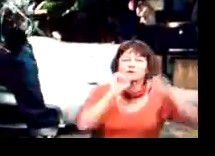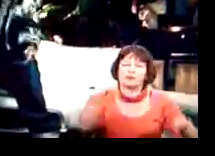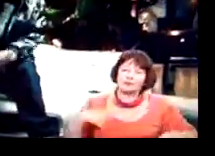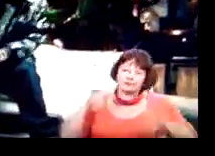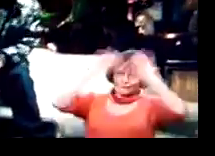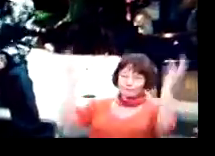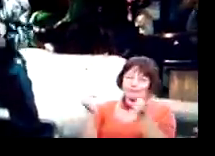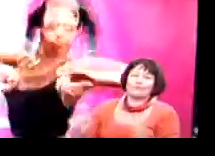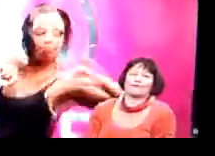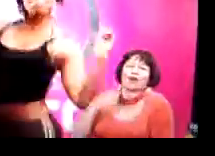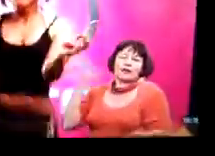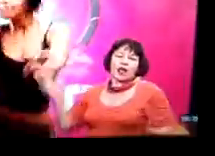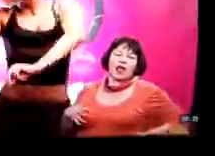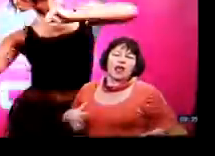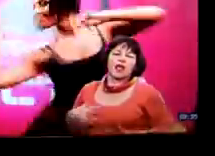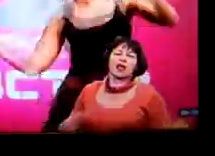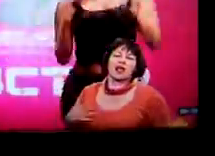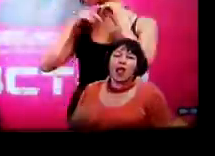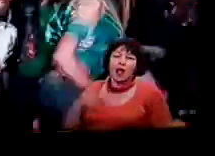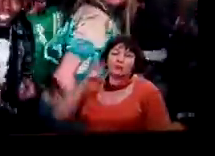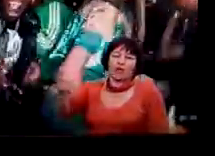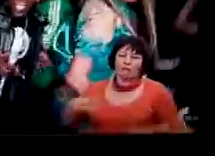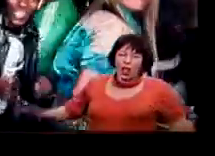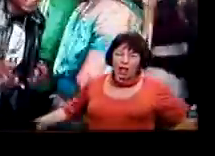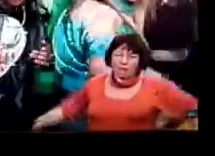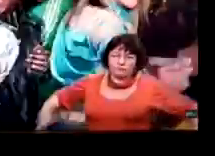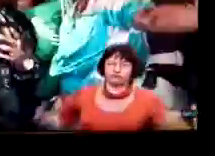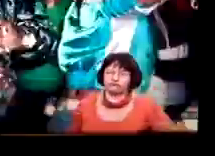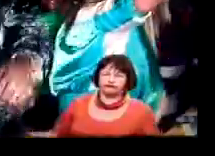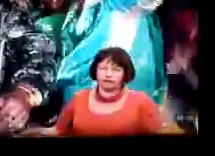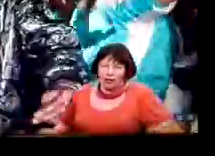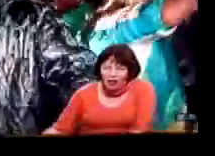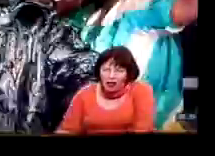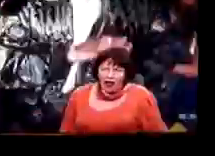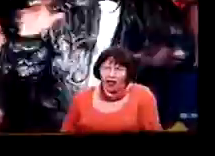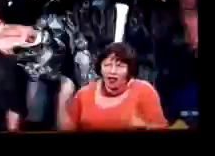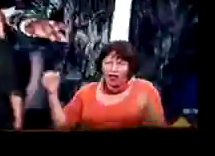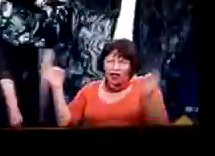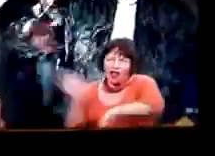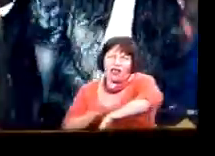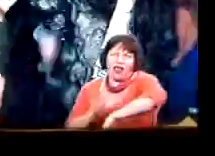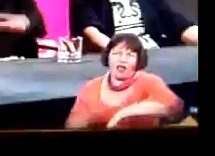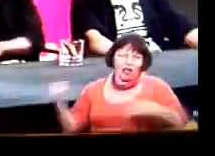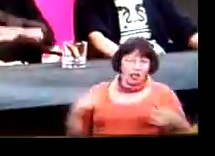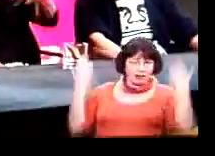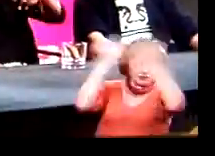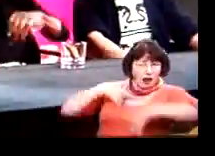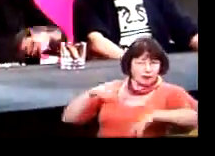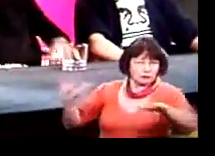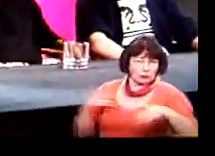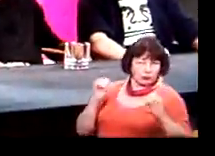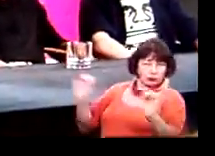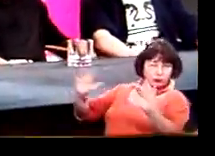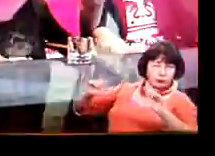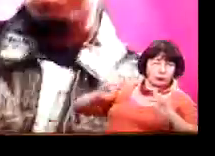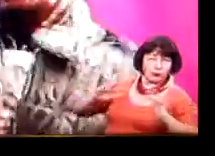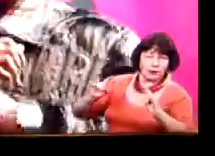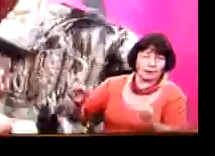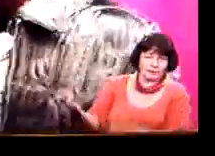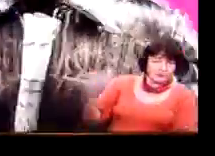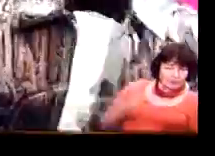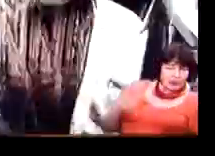I see a pretty girl whining. I can even watch her butt as girl grinding. Control the body with break timing. Ain't shy in the dance, they're shining. Dance something to me when I